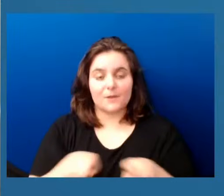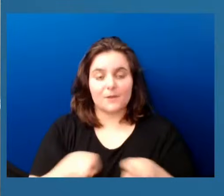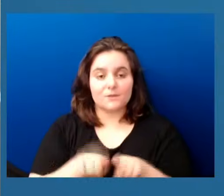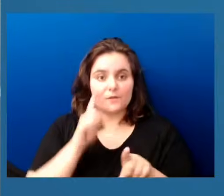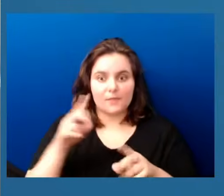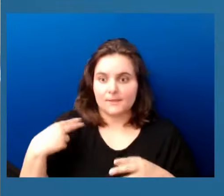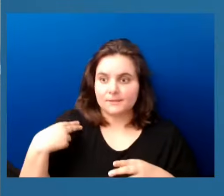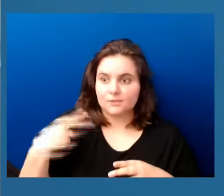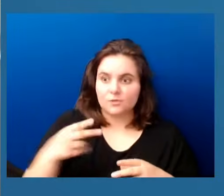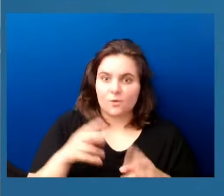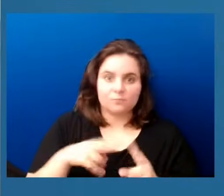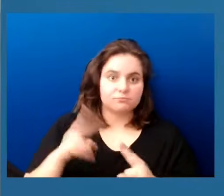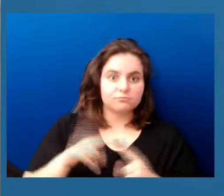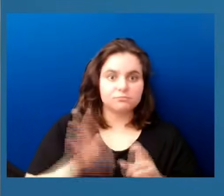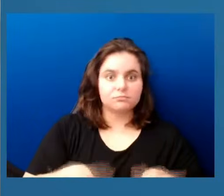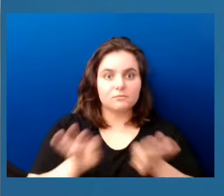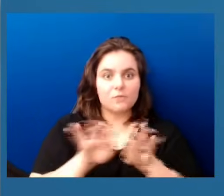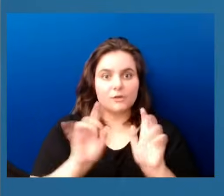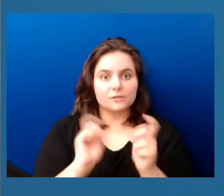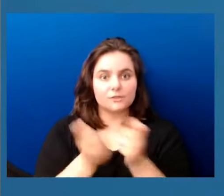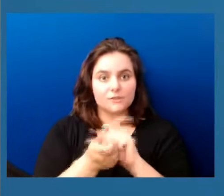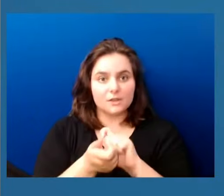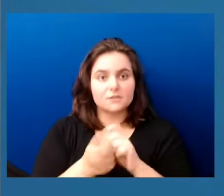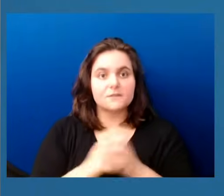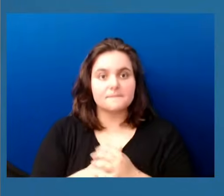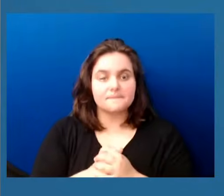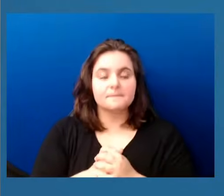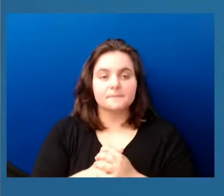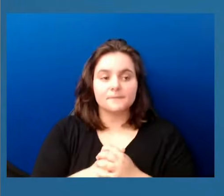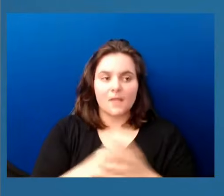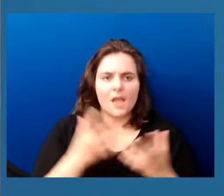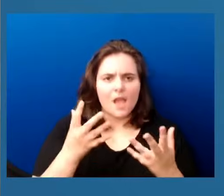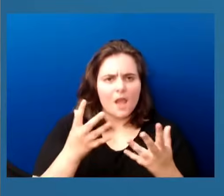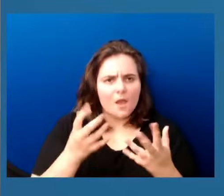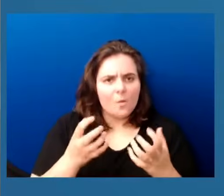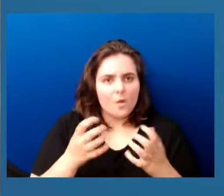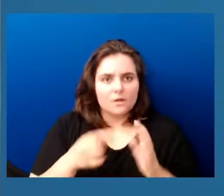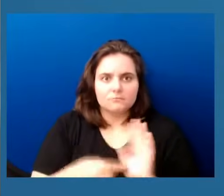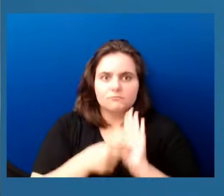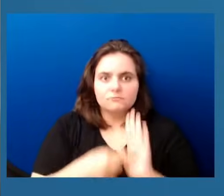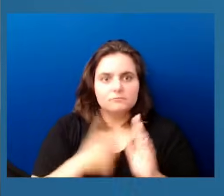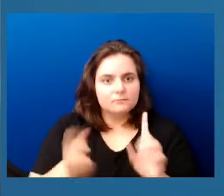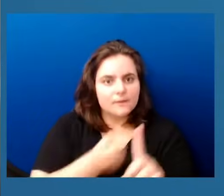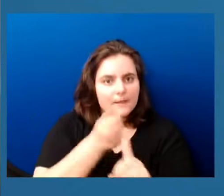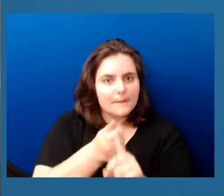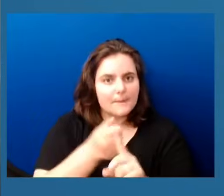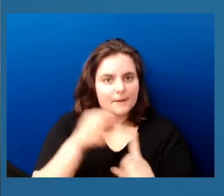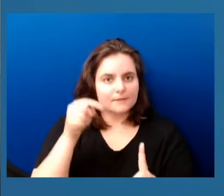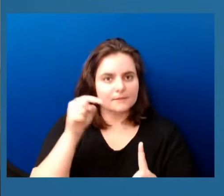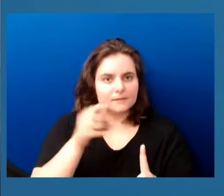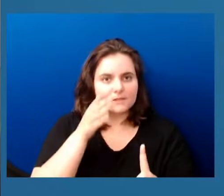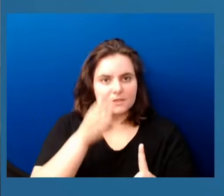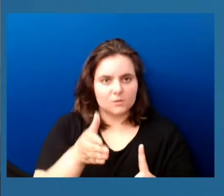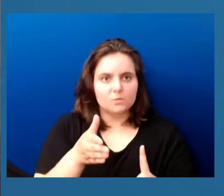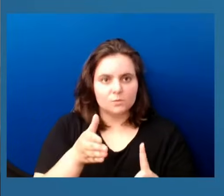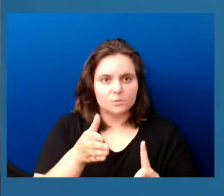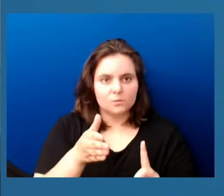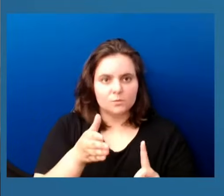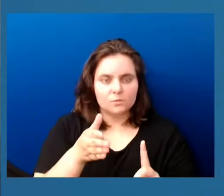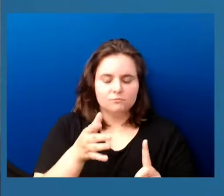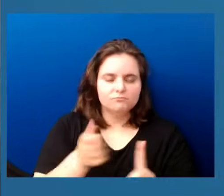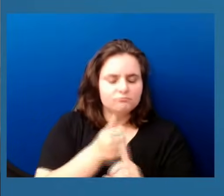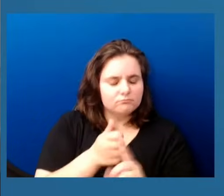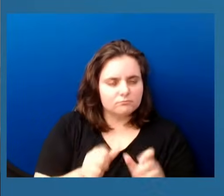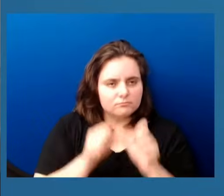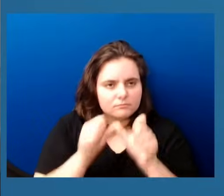the meaningful and lasting impact that this reform will have for victims and survivors across New York State and their